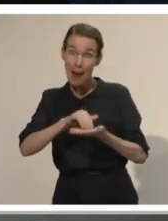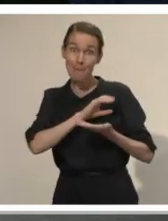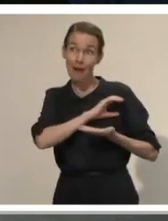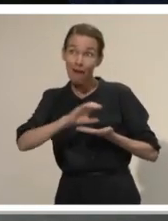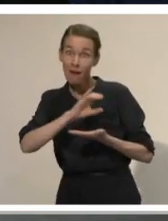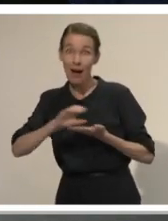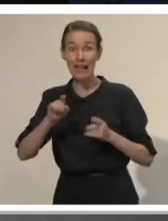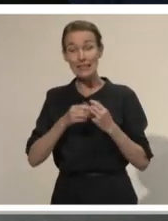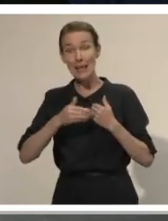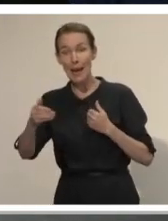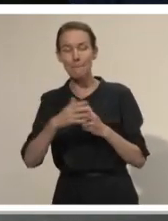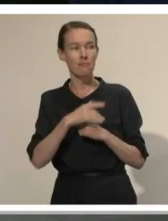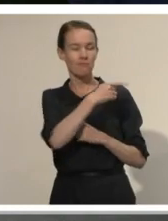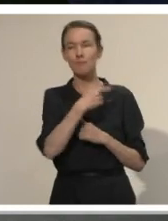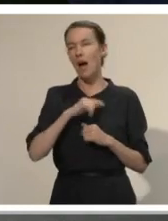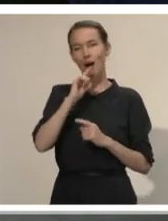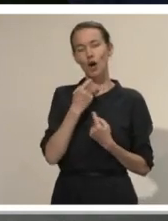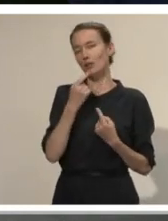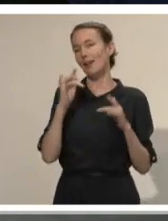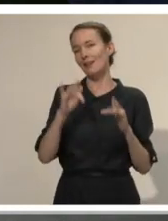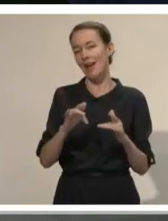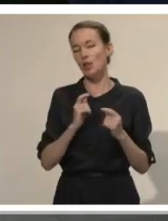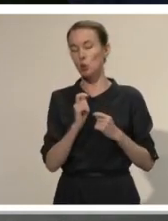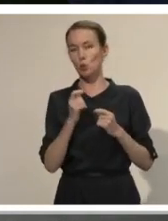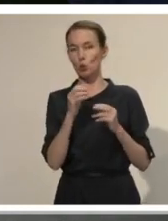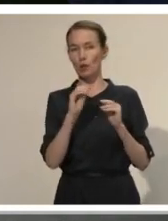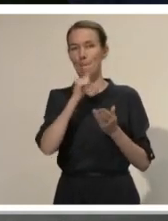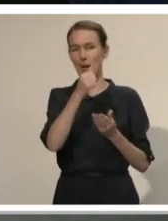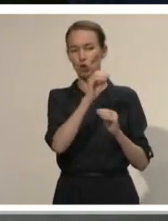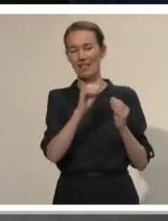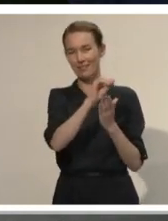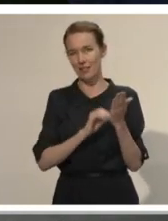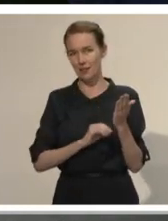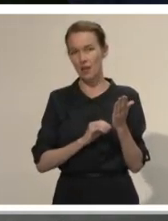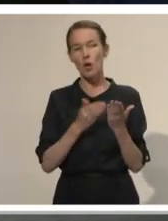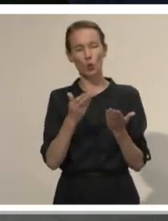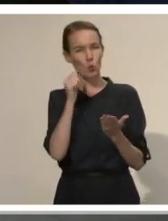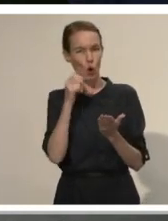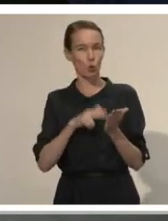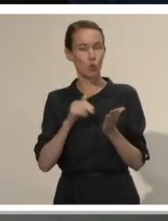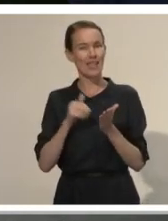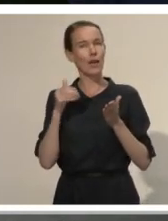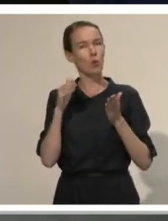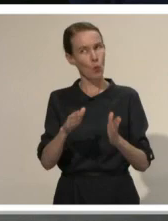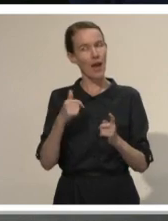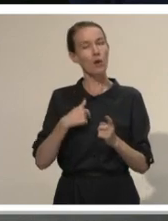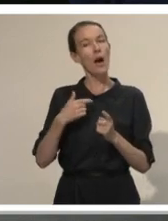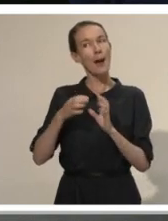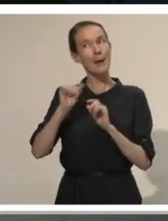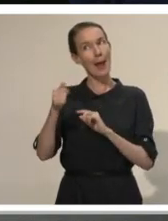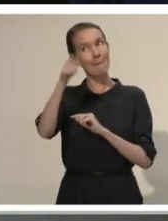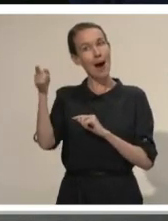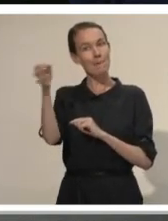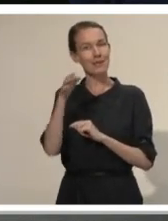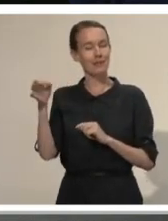New Zealand's values that when there is need, New Zealand does its bit. Minister, this is a non-COVID question. Where are negotiations